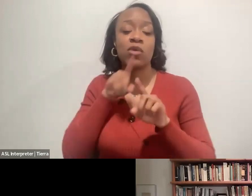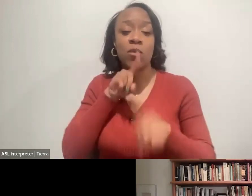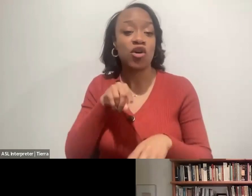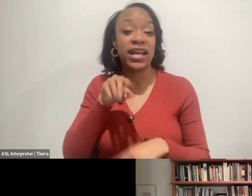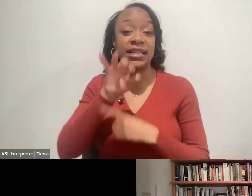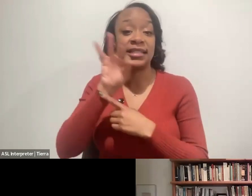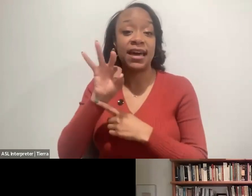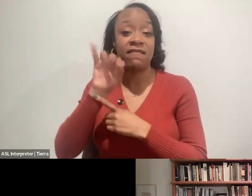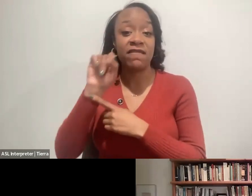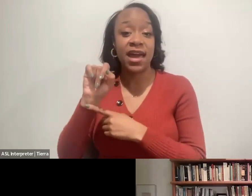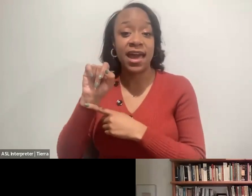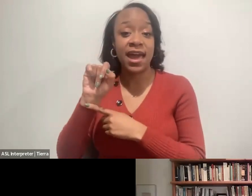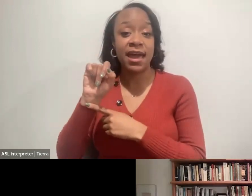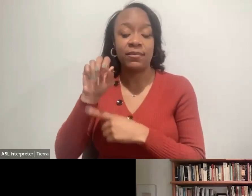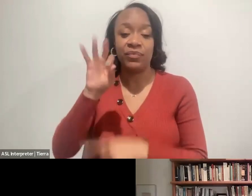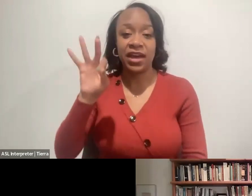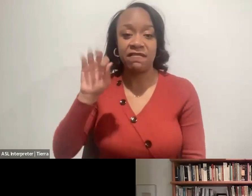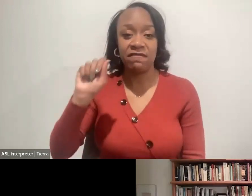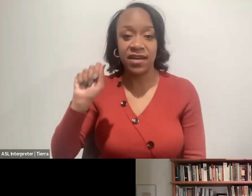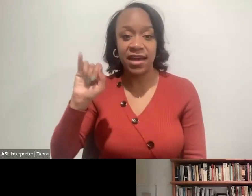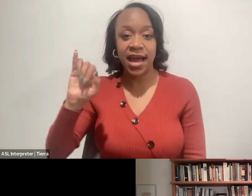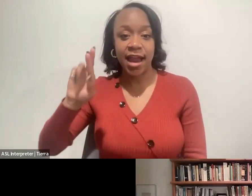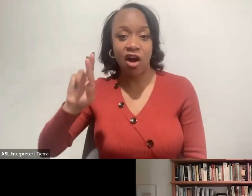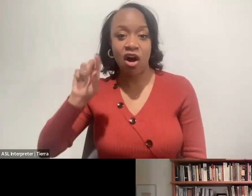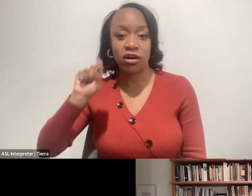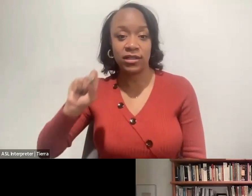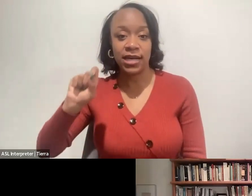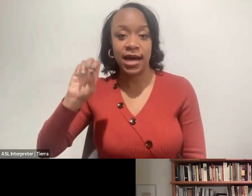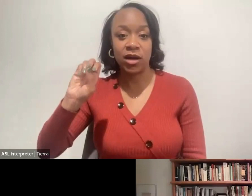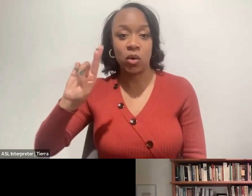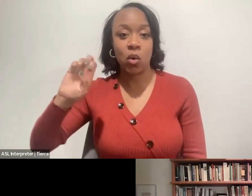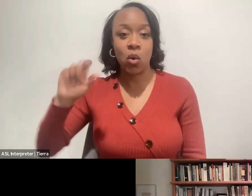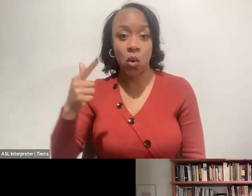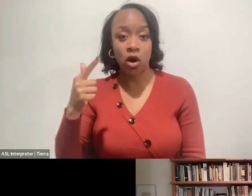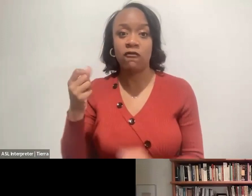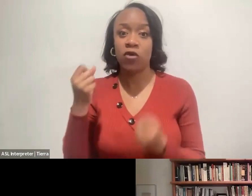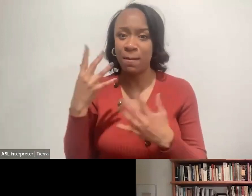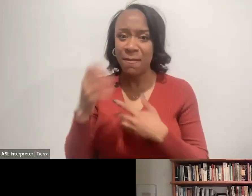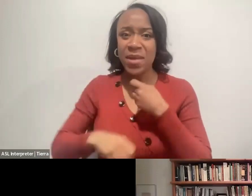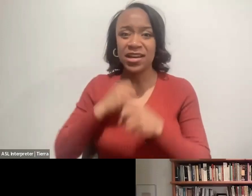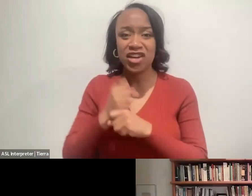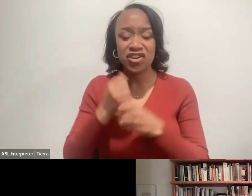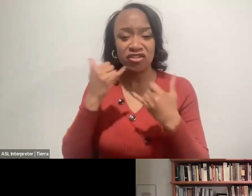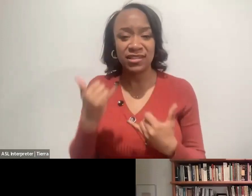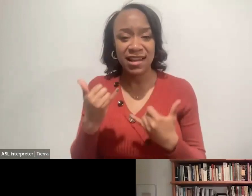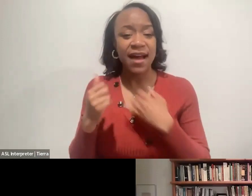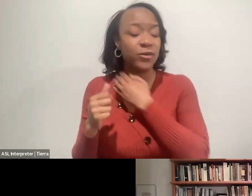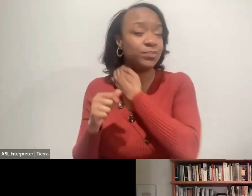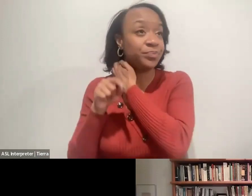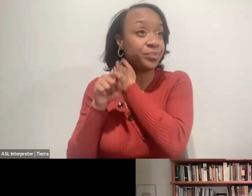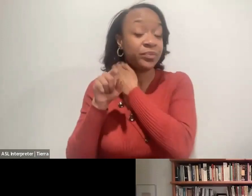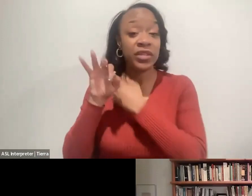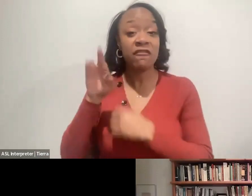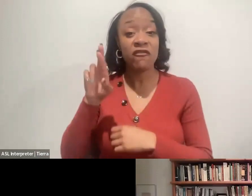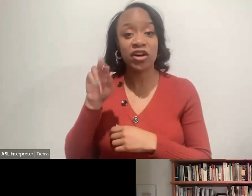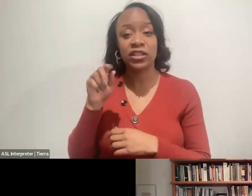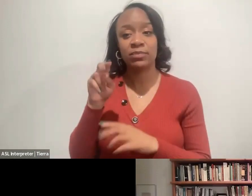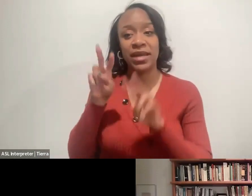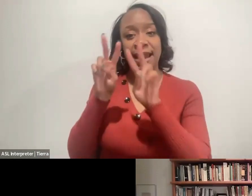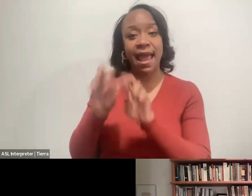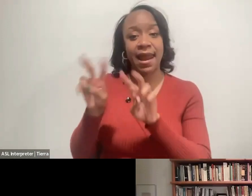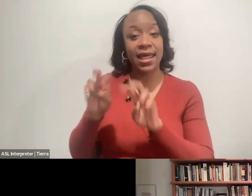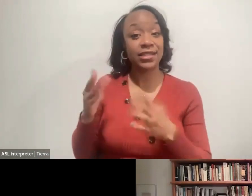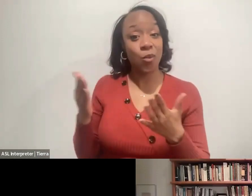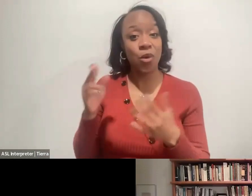fair.org. And for decades now, FAIR has been analyzing news media bias. And one of the terrific things